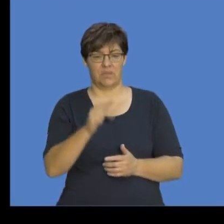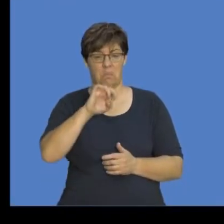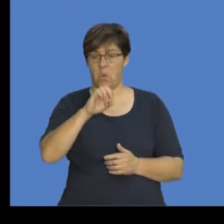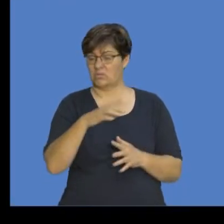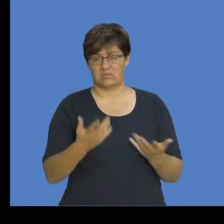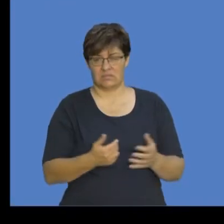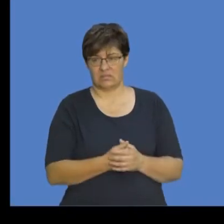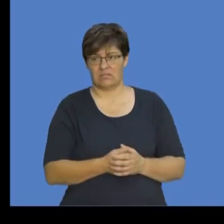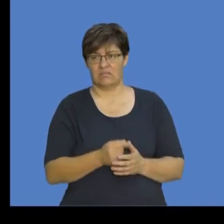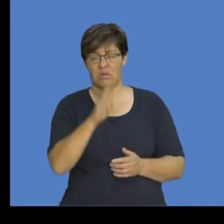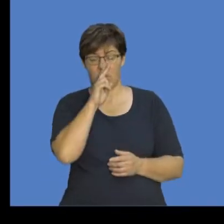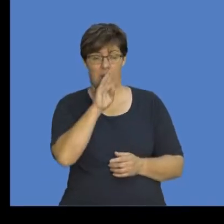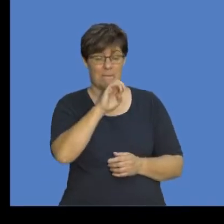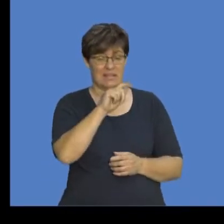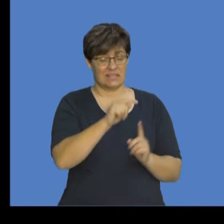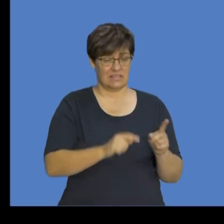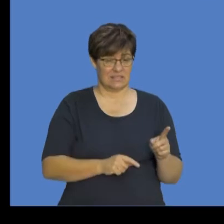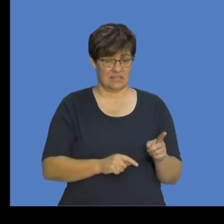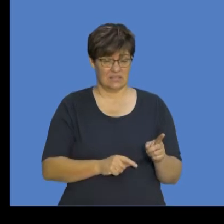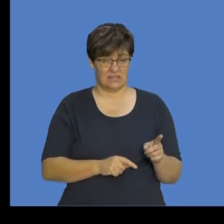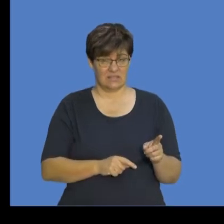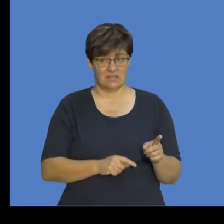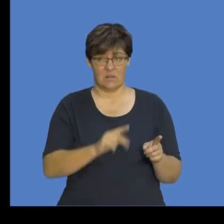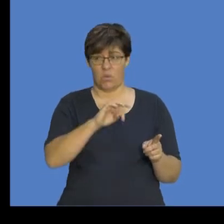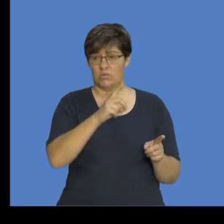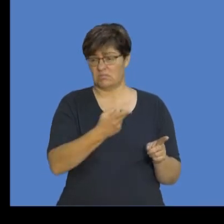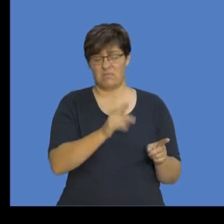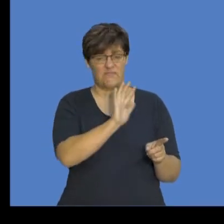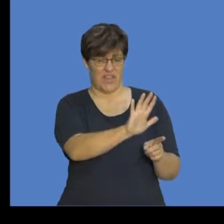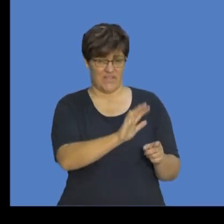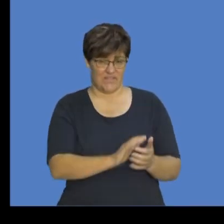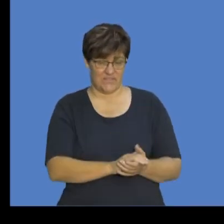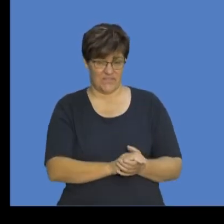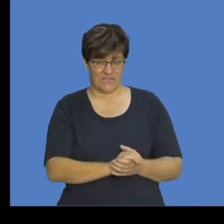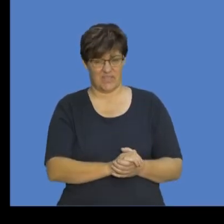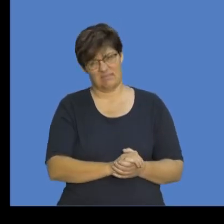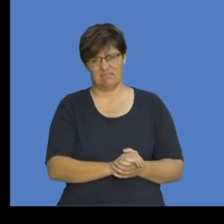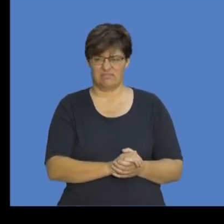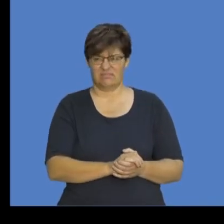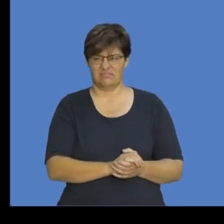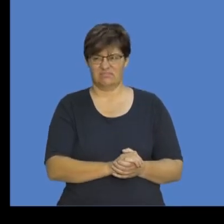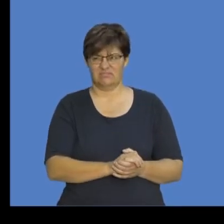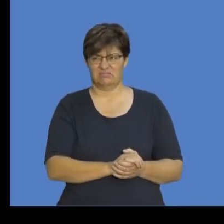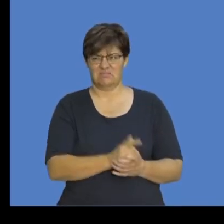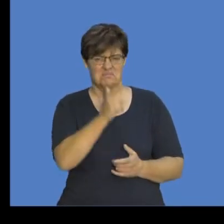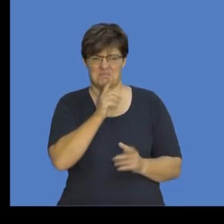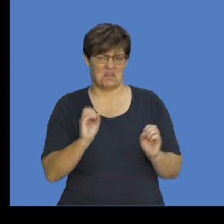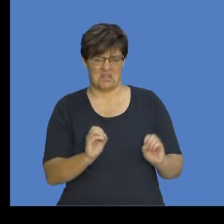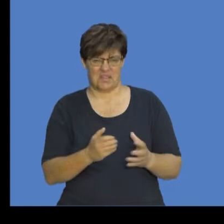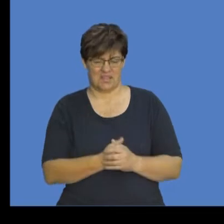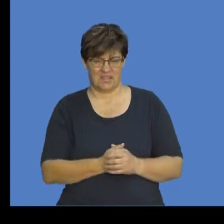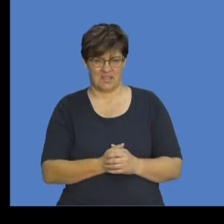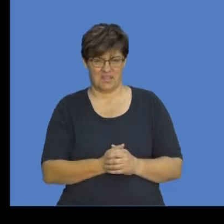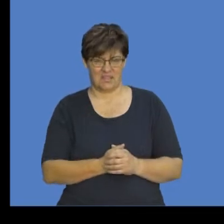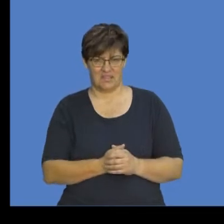There's no mode for both. Okay, if you look at Matt, mode, it's like 5. You know, does it tell